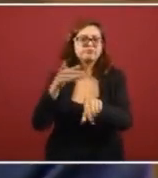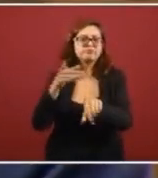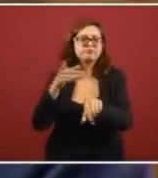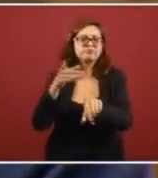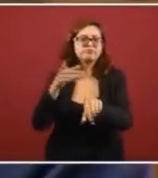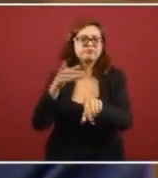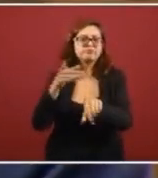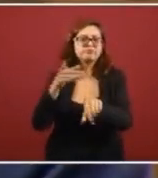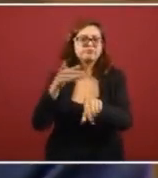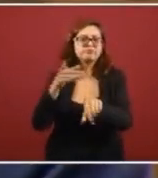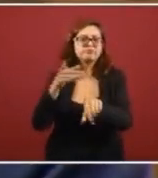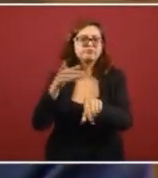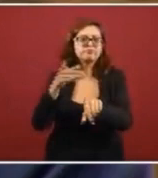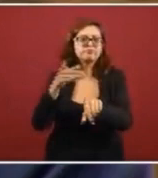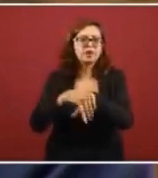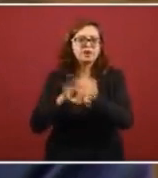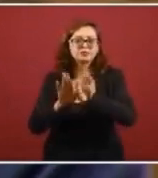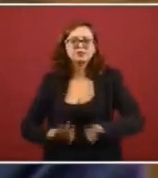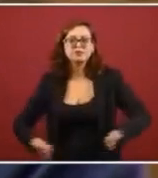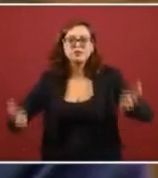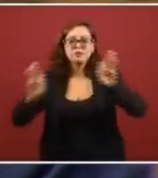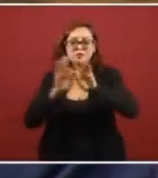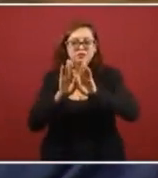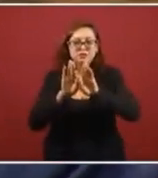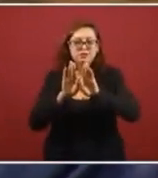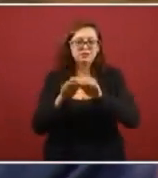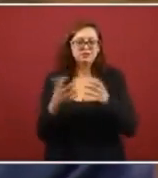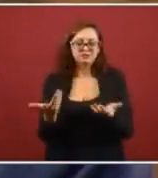the last final thing